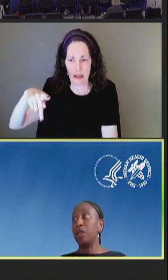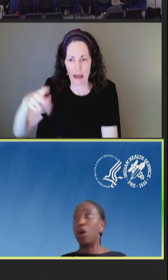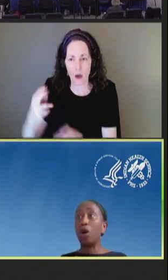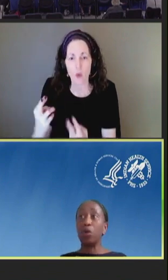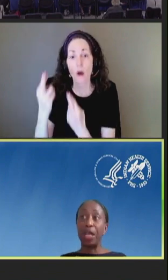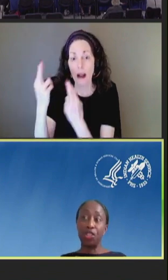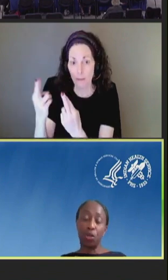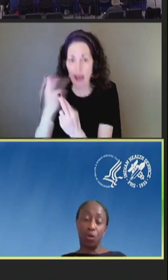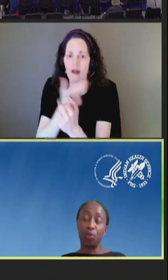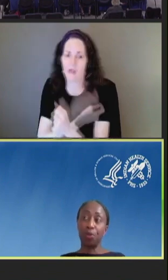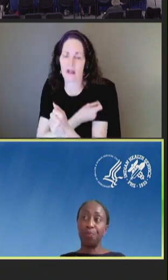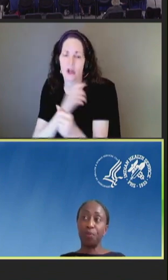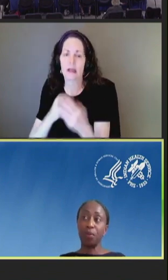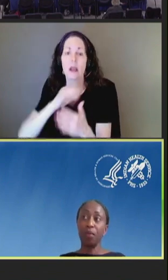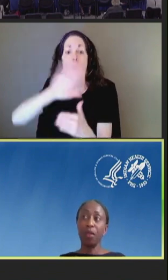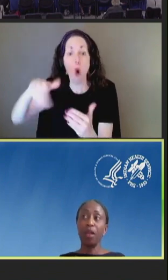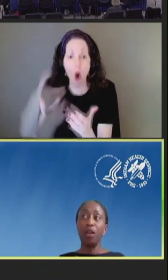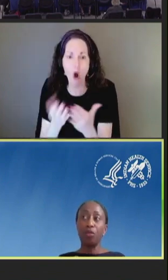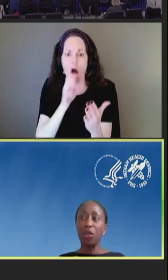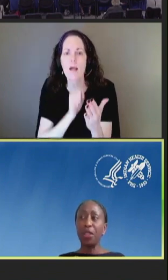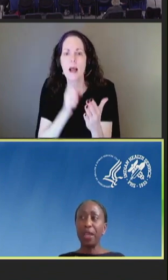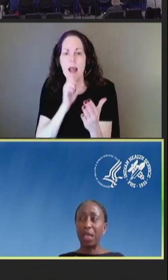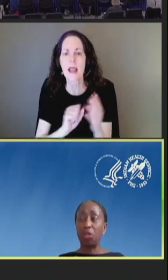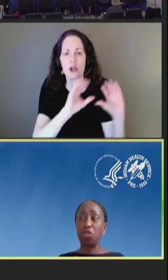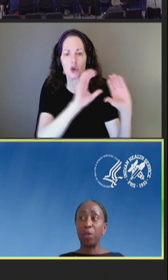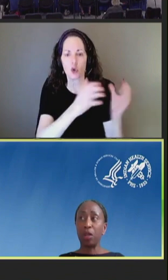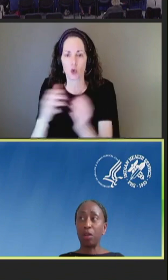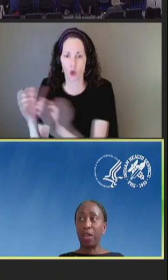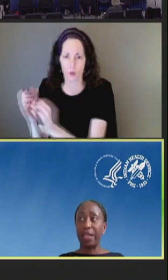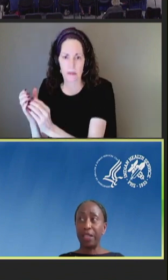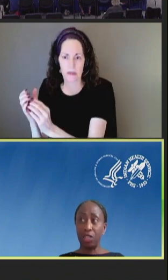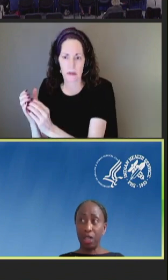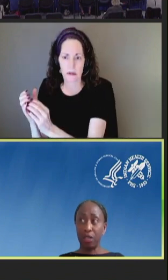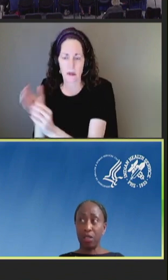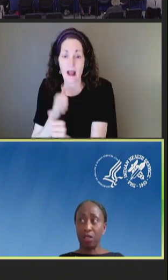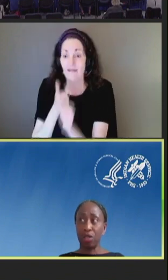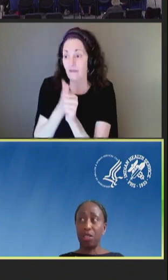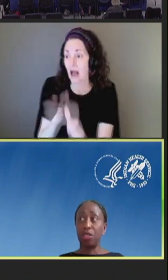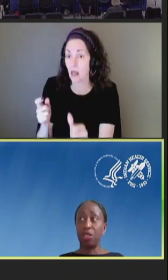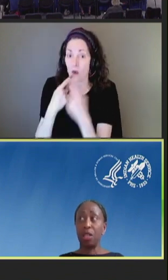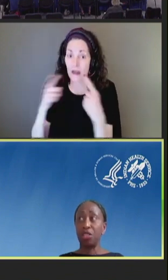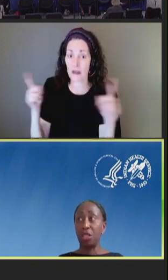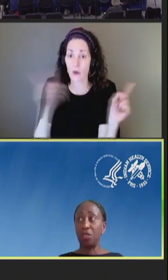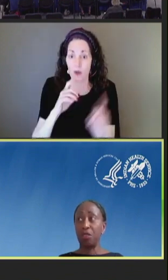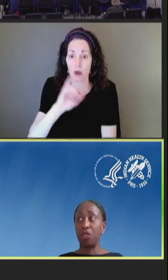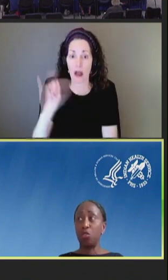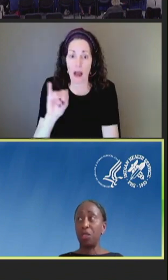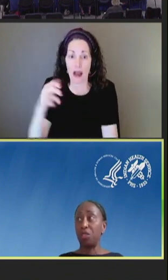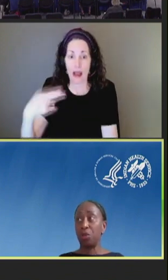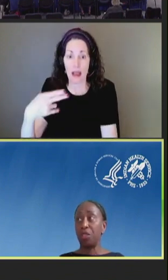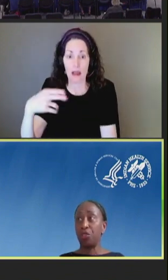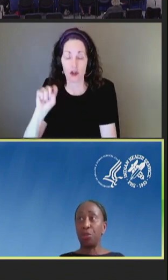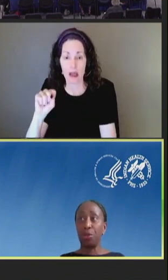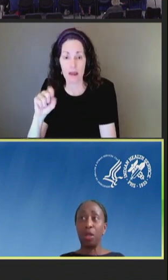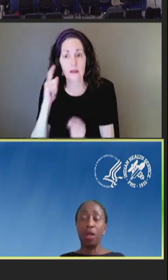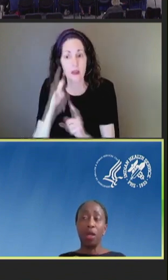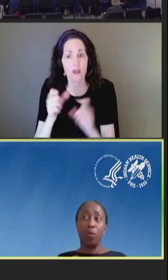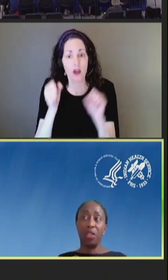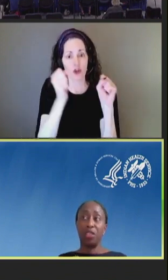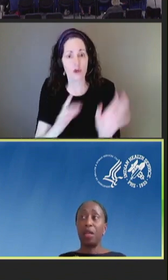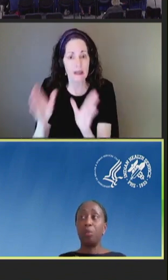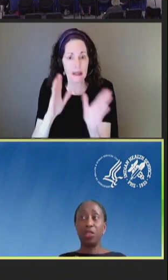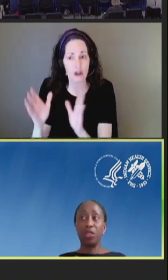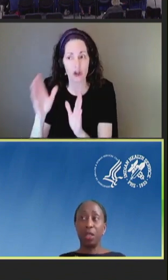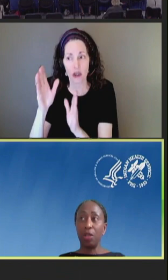vaccines in all age groups. Following the announcement of the IHS strategic initiative in 2022,